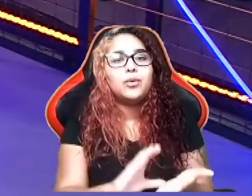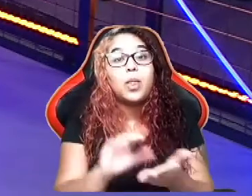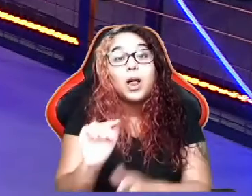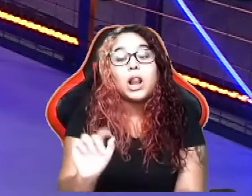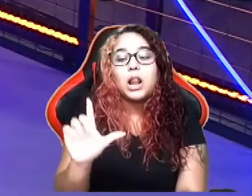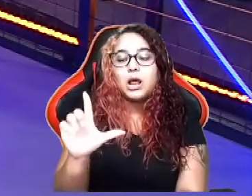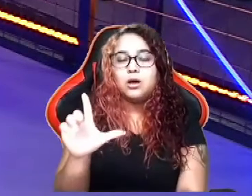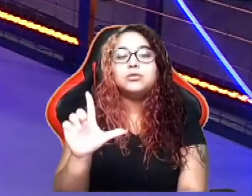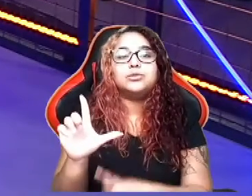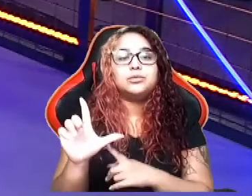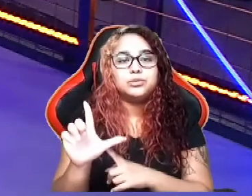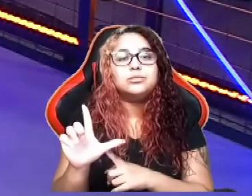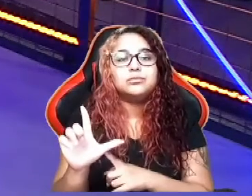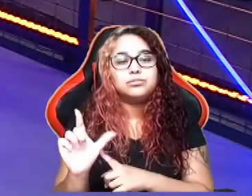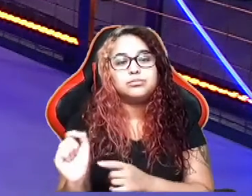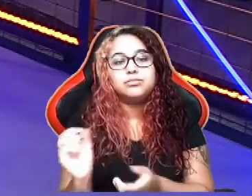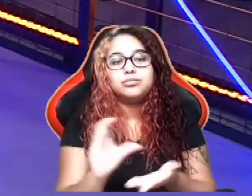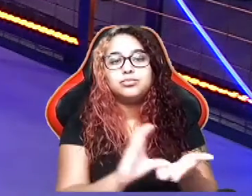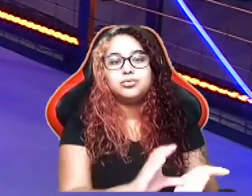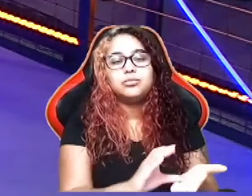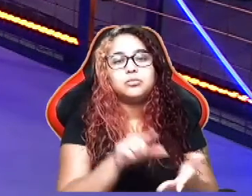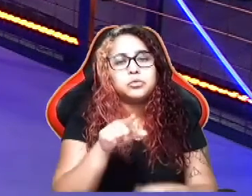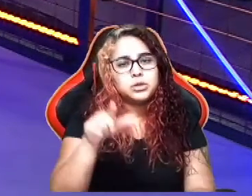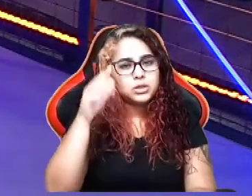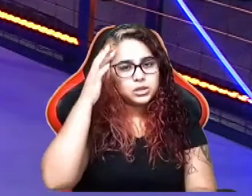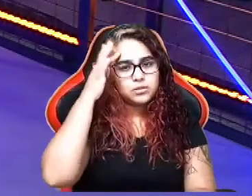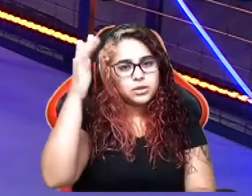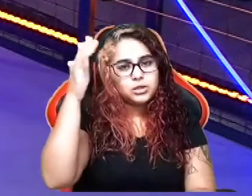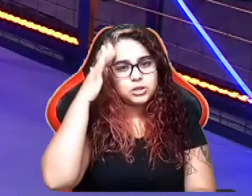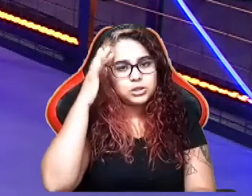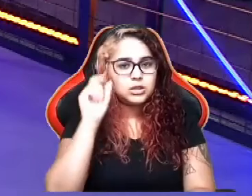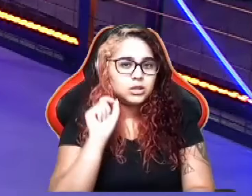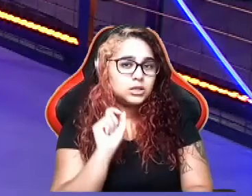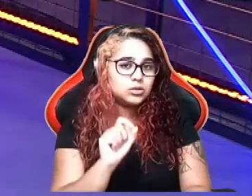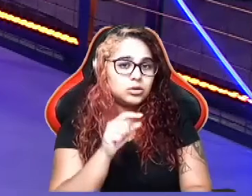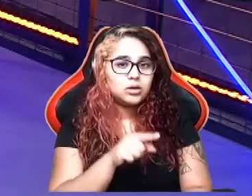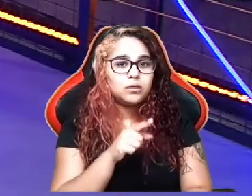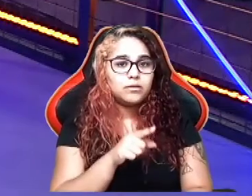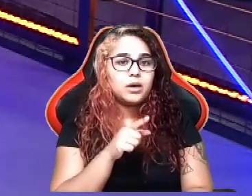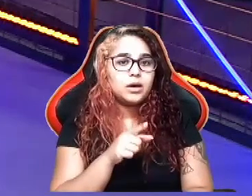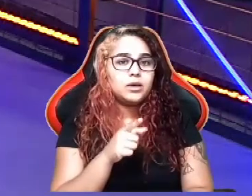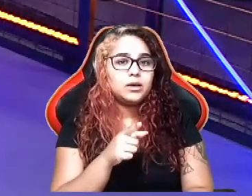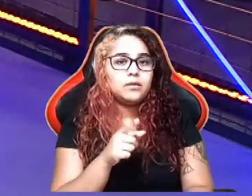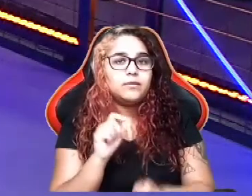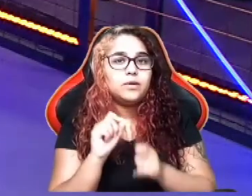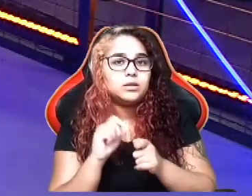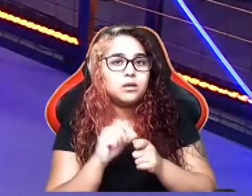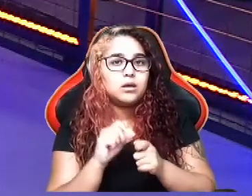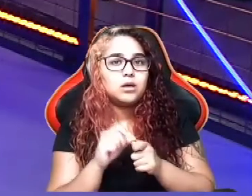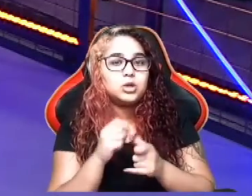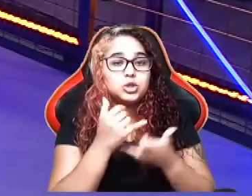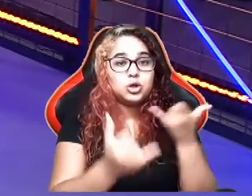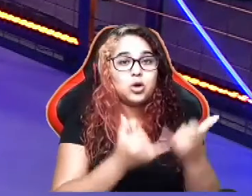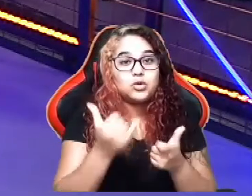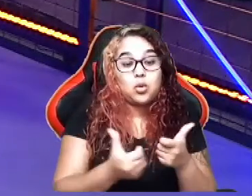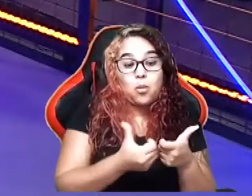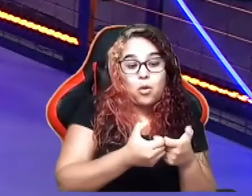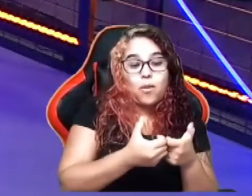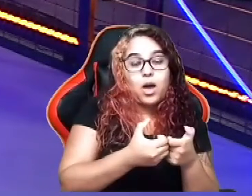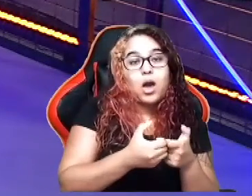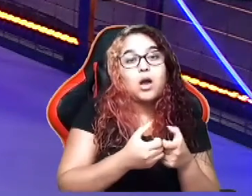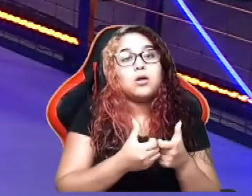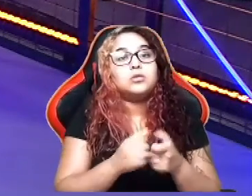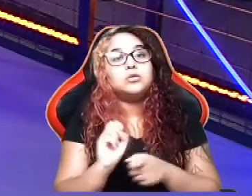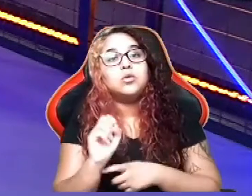So, Bruno, concerning the investment from Loud, do you believe that this will be used